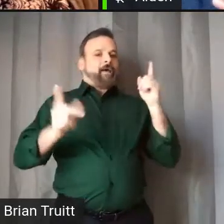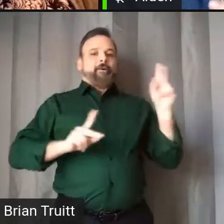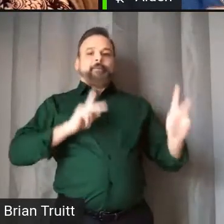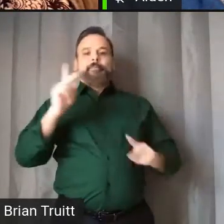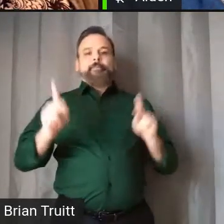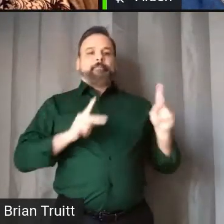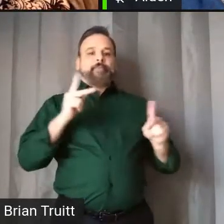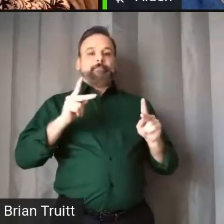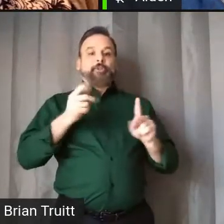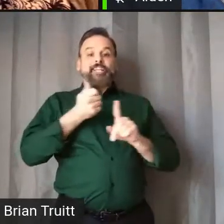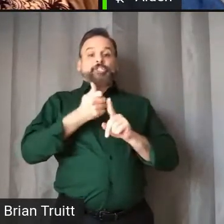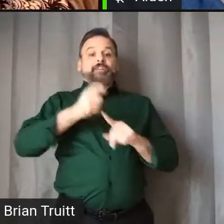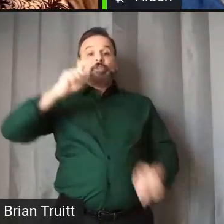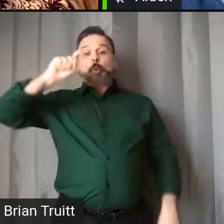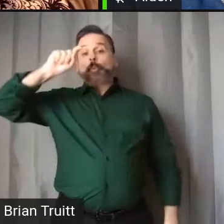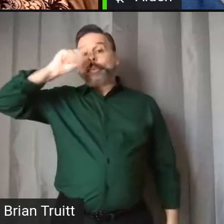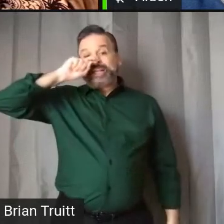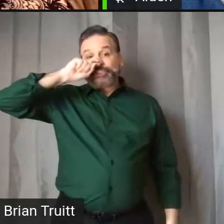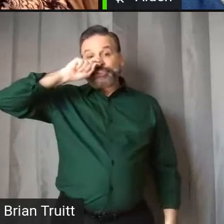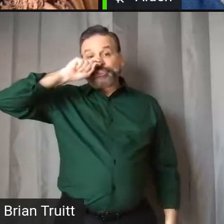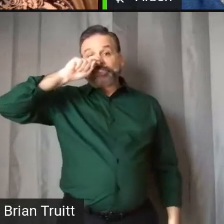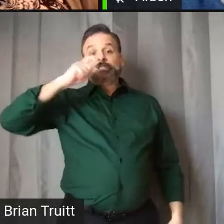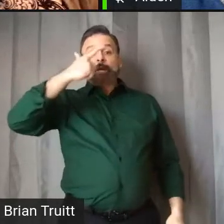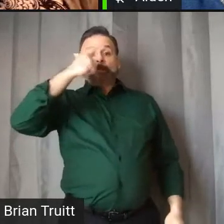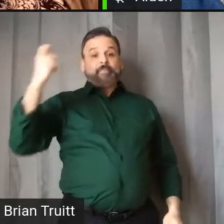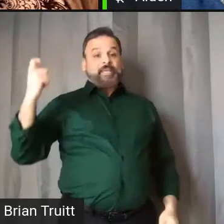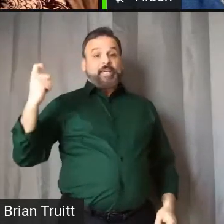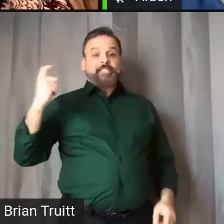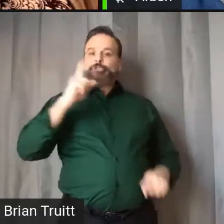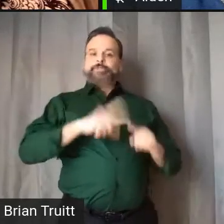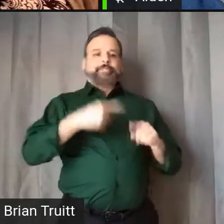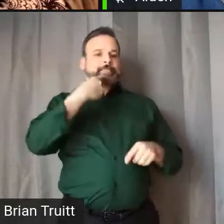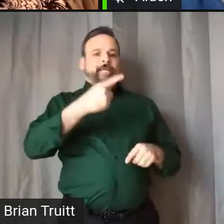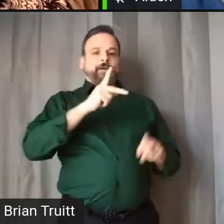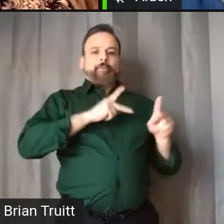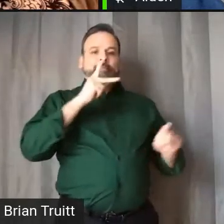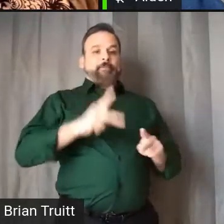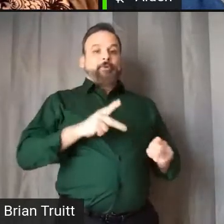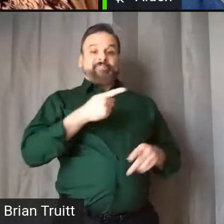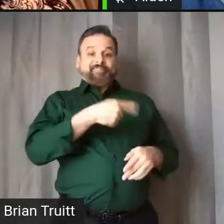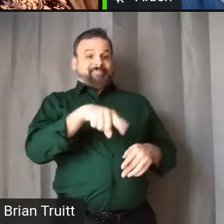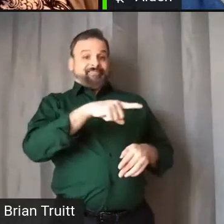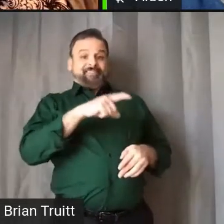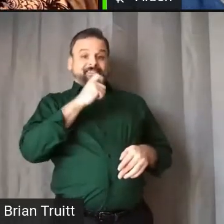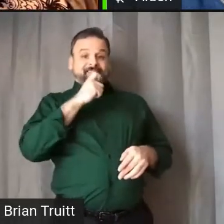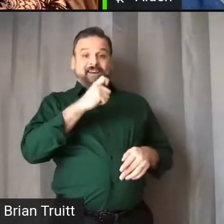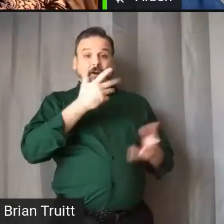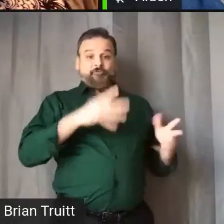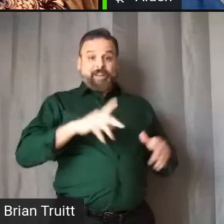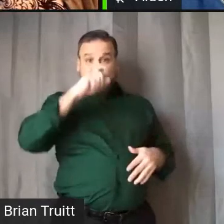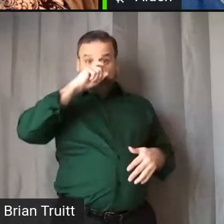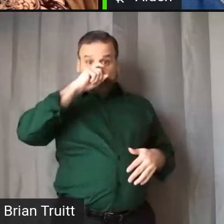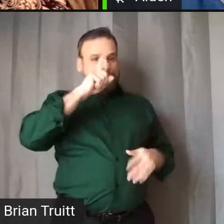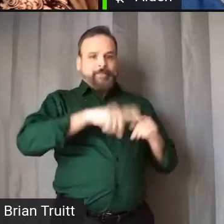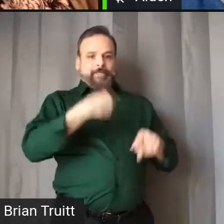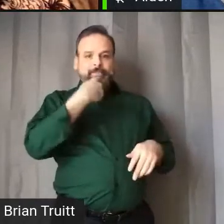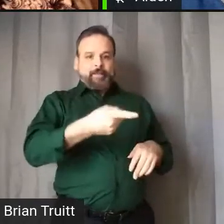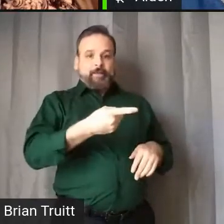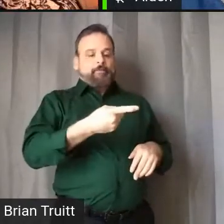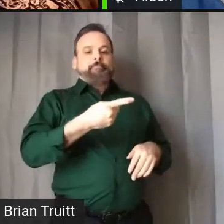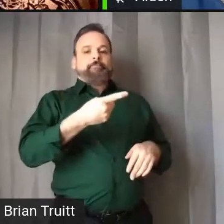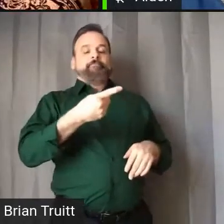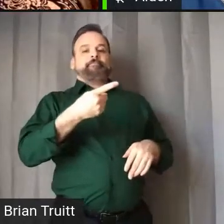being a witch, because that is very, you know, it is, you cannot tell anybody who is not already a witch. And so there's, you know,